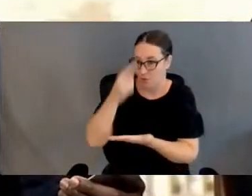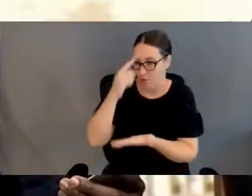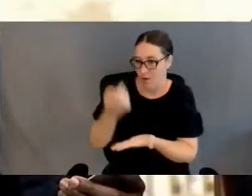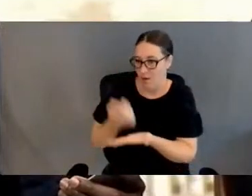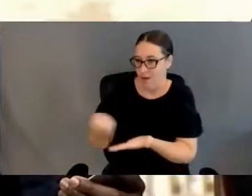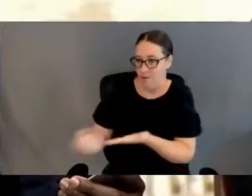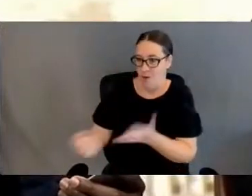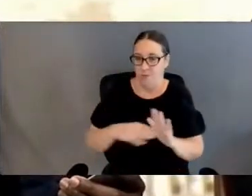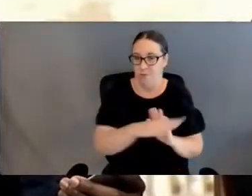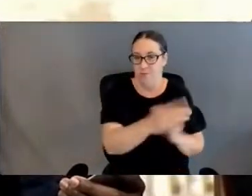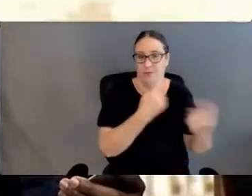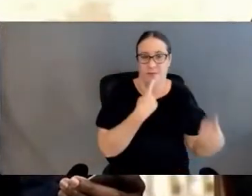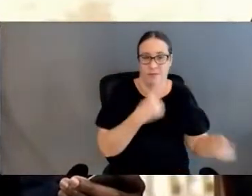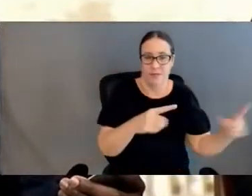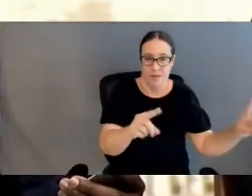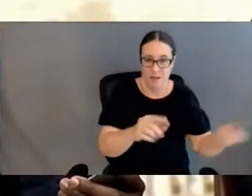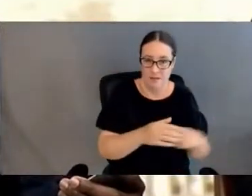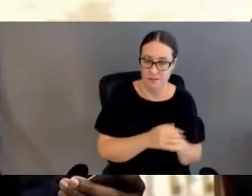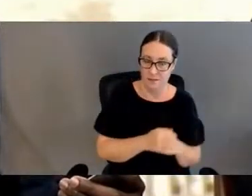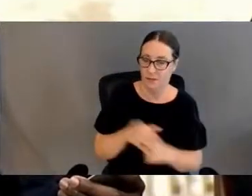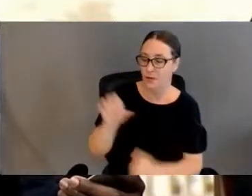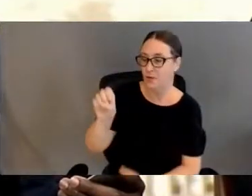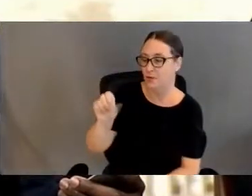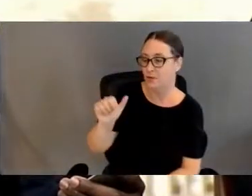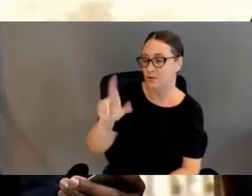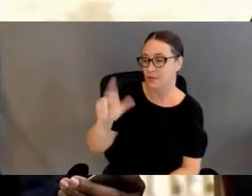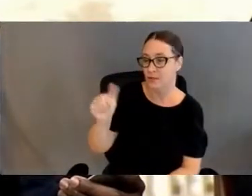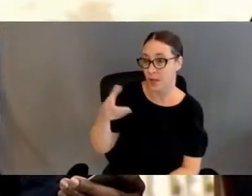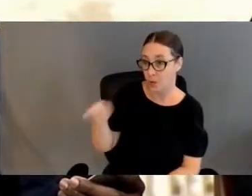in your paper, you talk a little bit about some of the potential